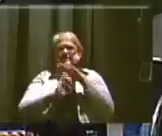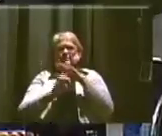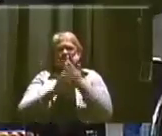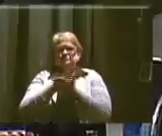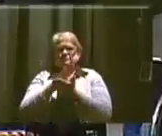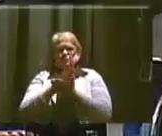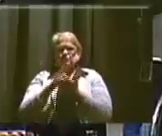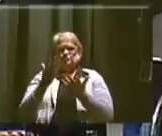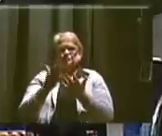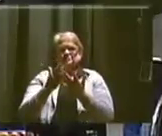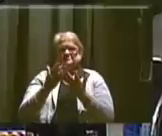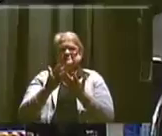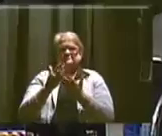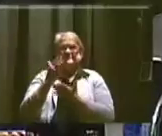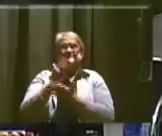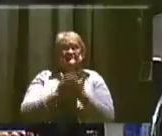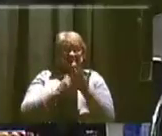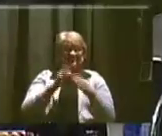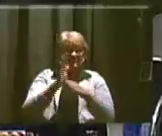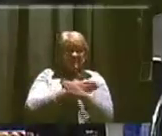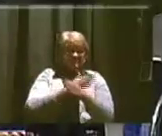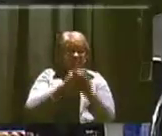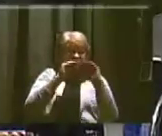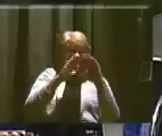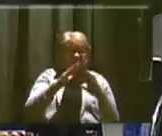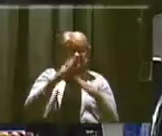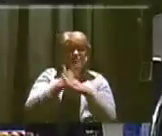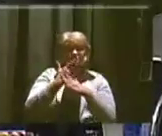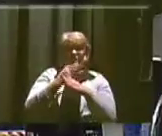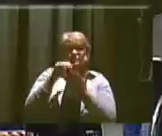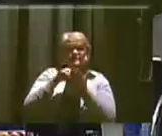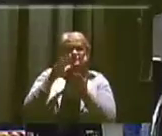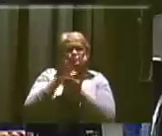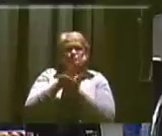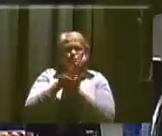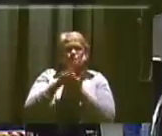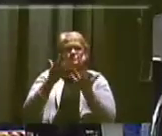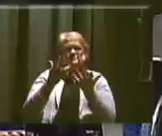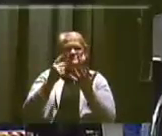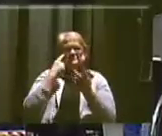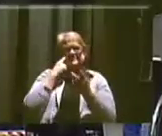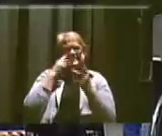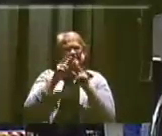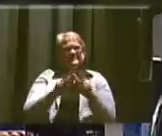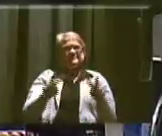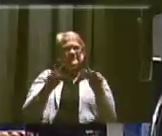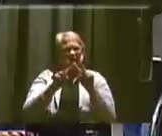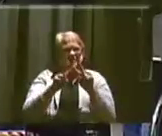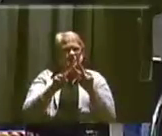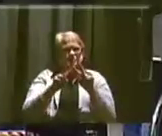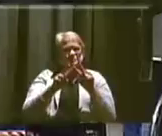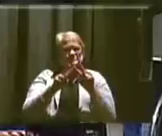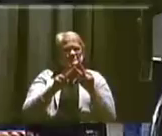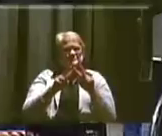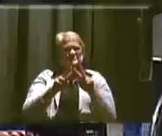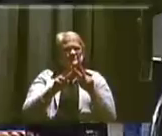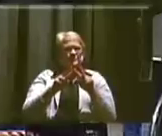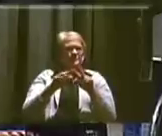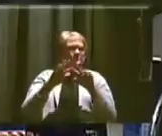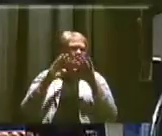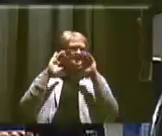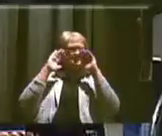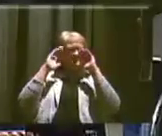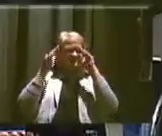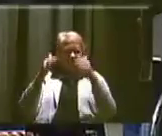are shared with the middle schools. So I really think that our values in the community of Louisville, if we can please focus, we